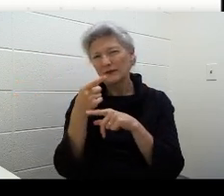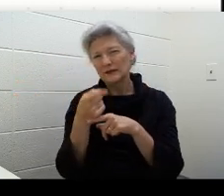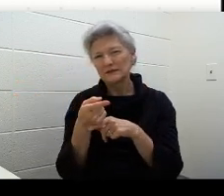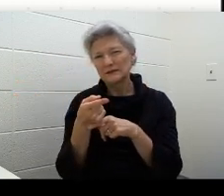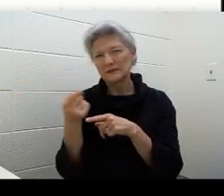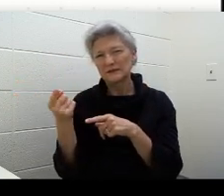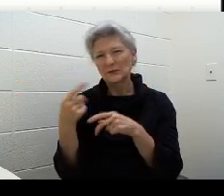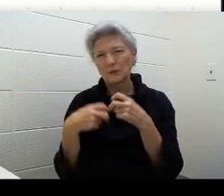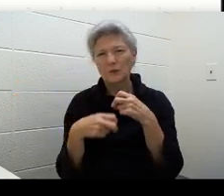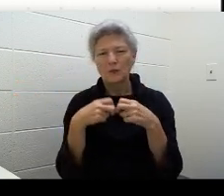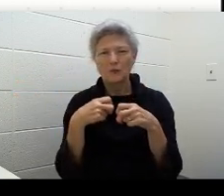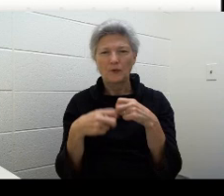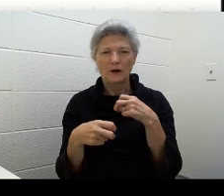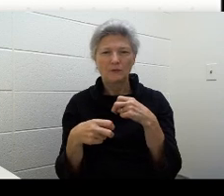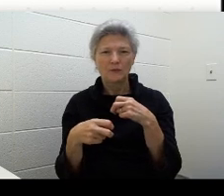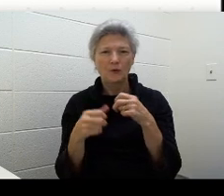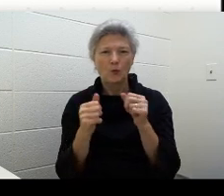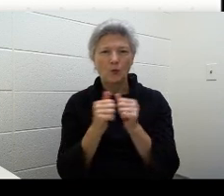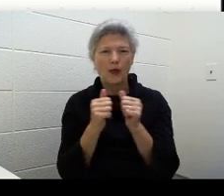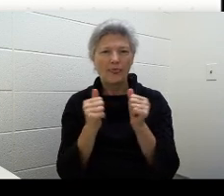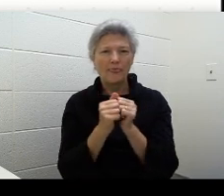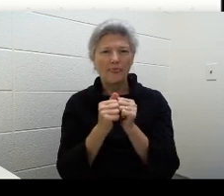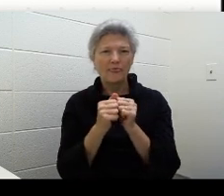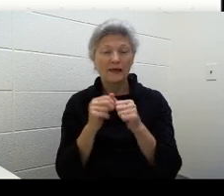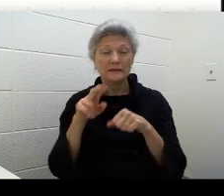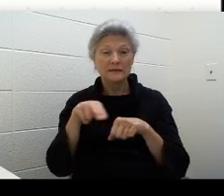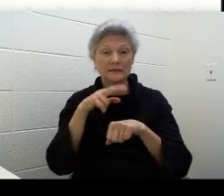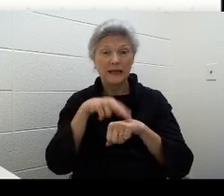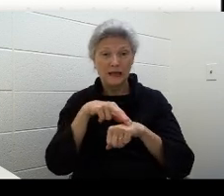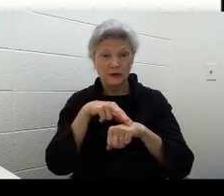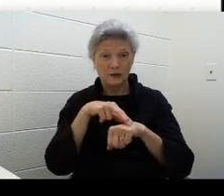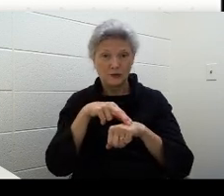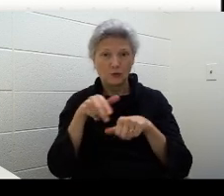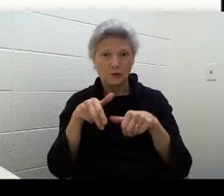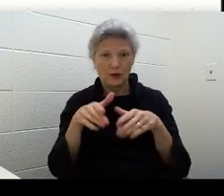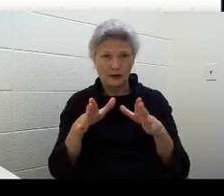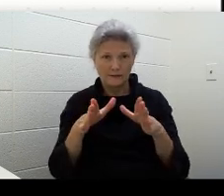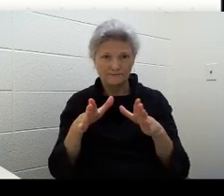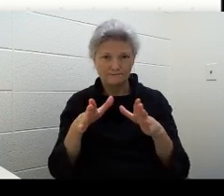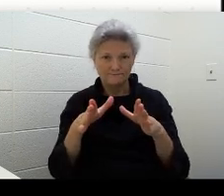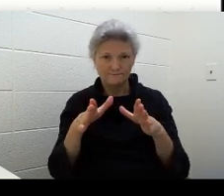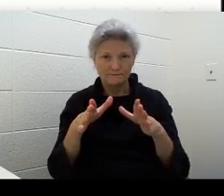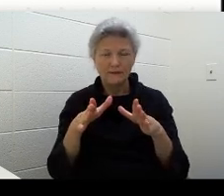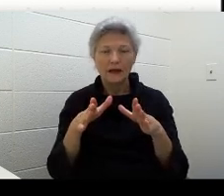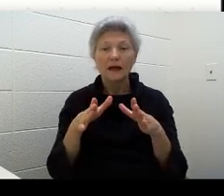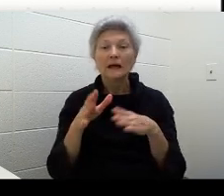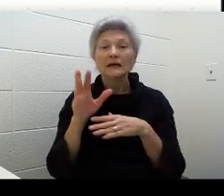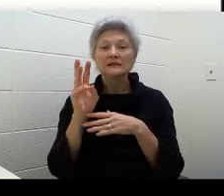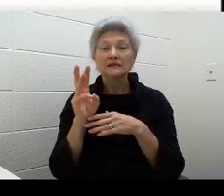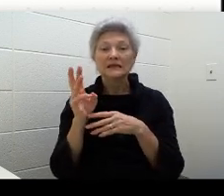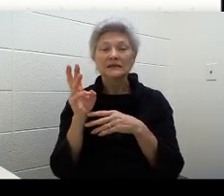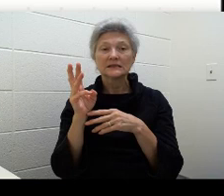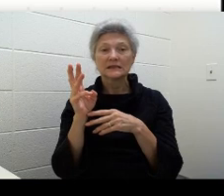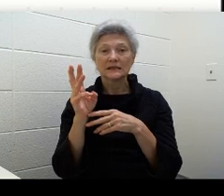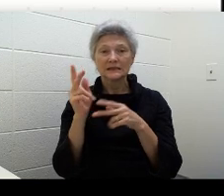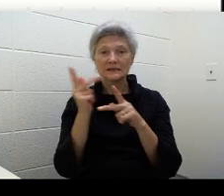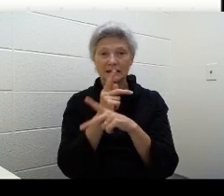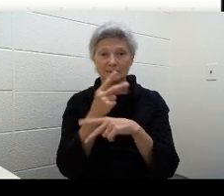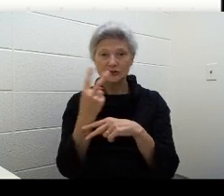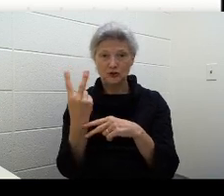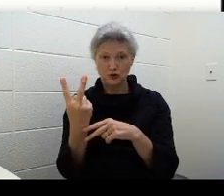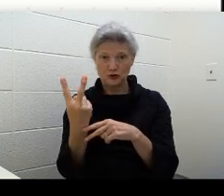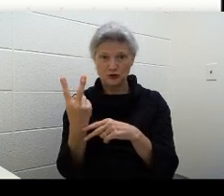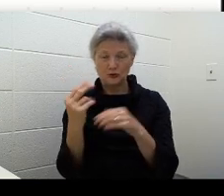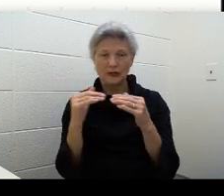one with the standard algorithm. So 6 ones times 2 ones, that